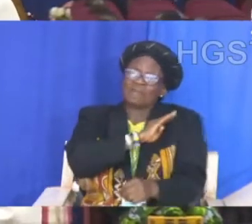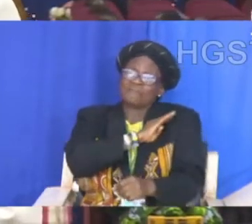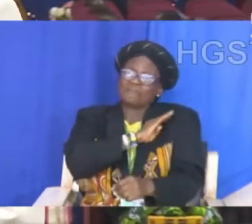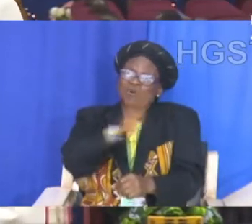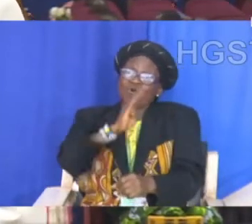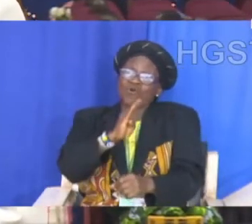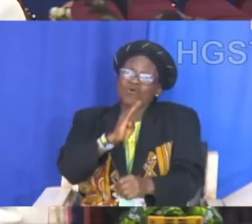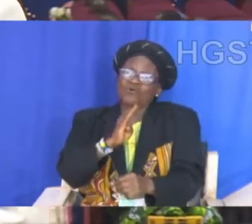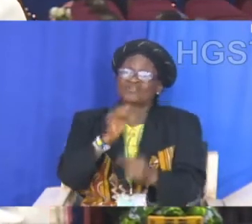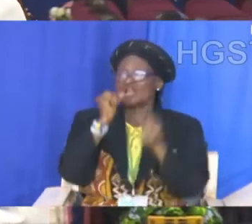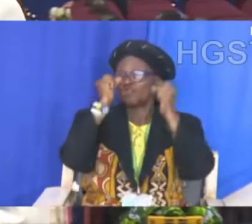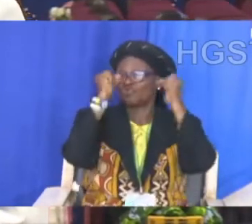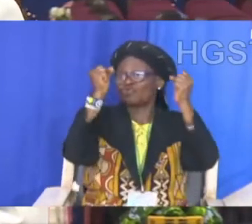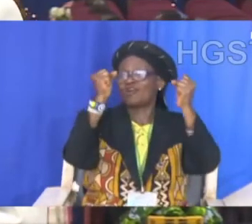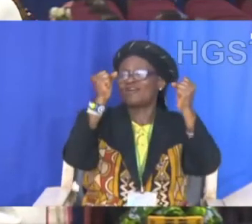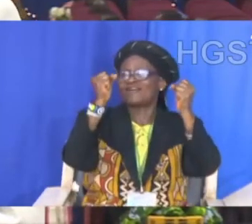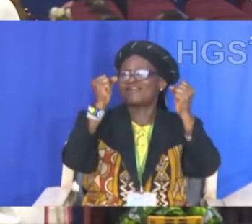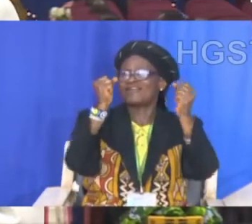strong,